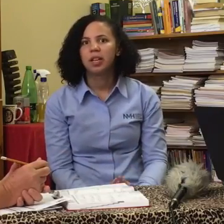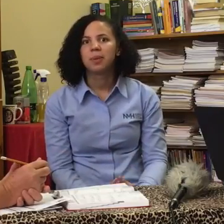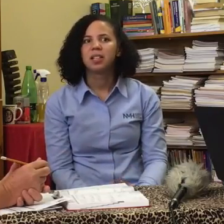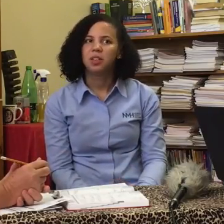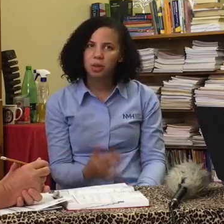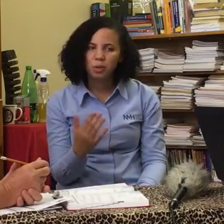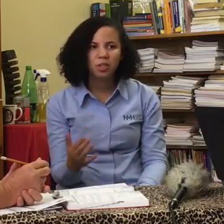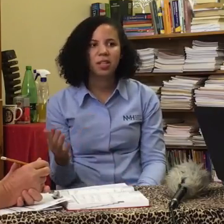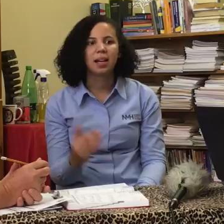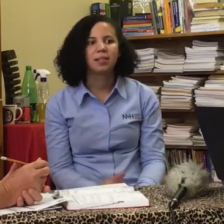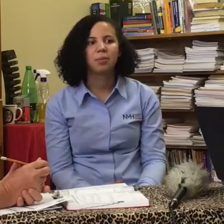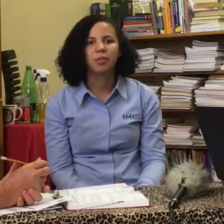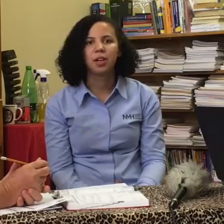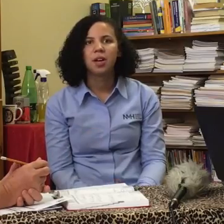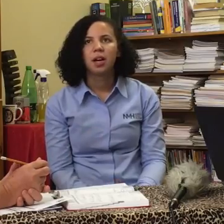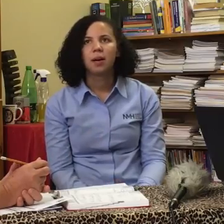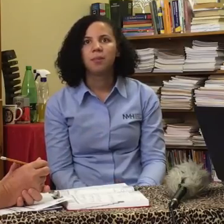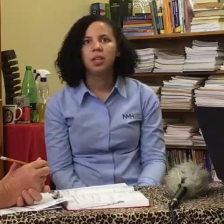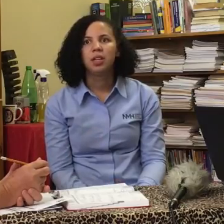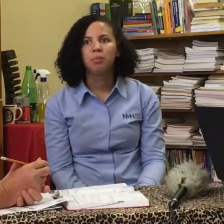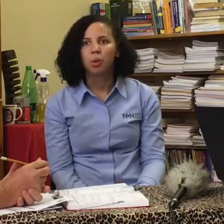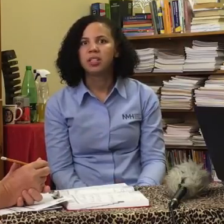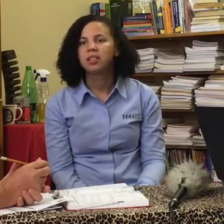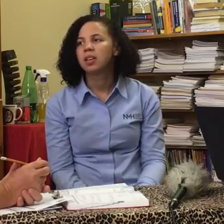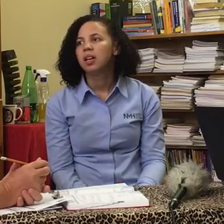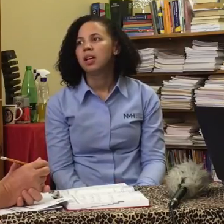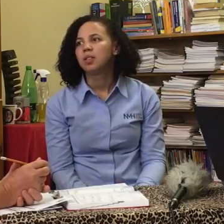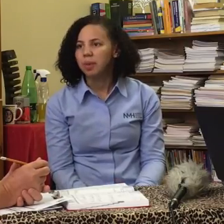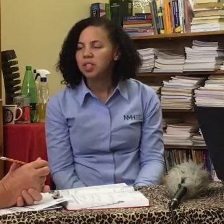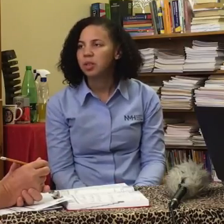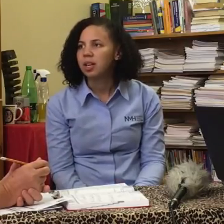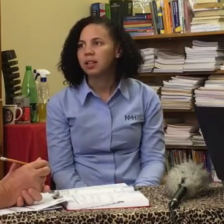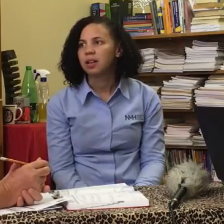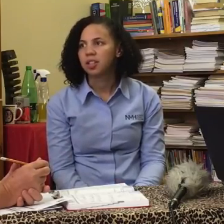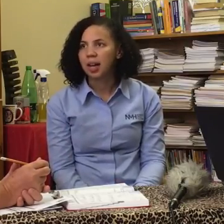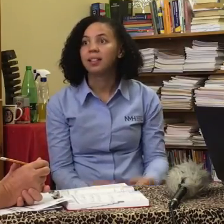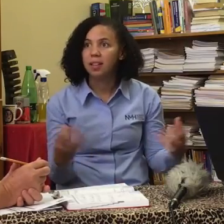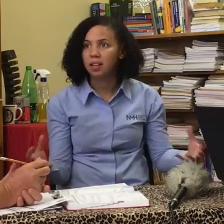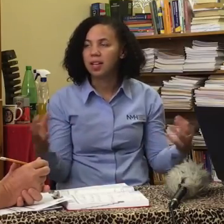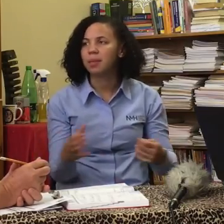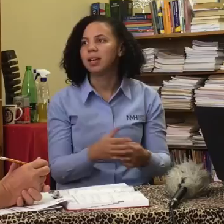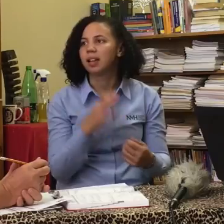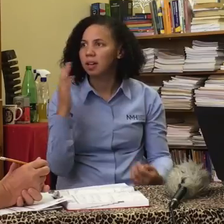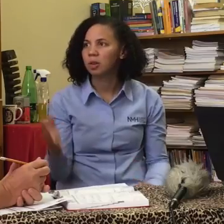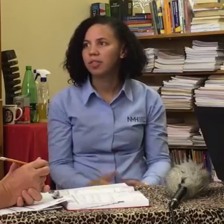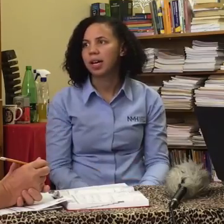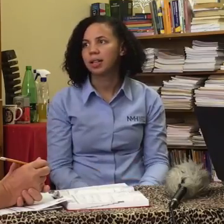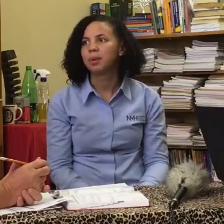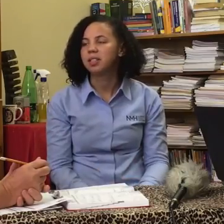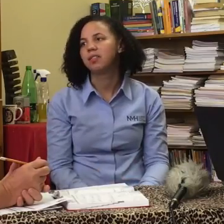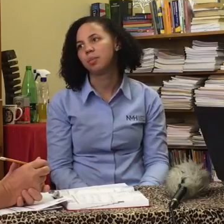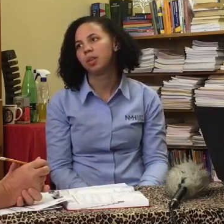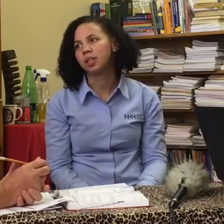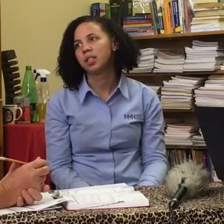for that matter and you can also just highlight some of the key points to make sure that the child here in marintal and all of